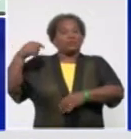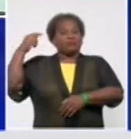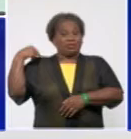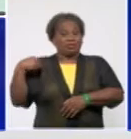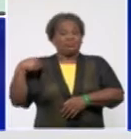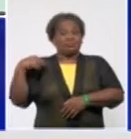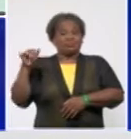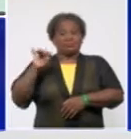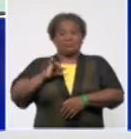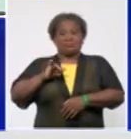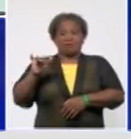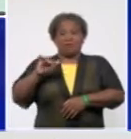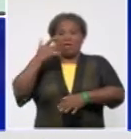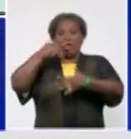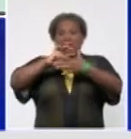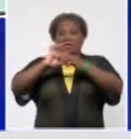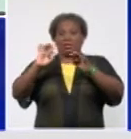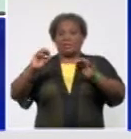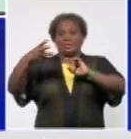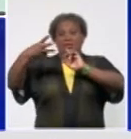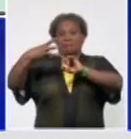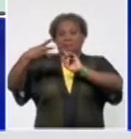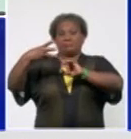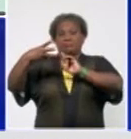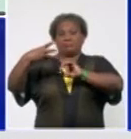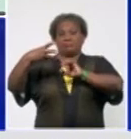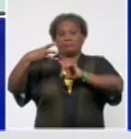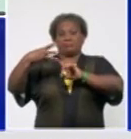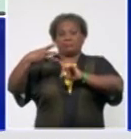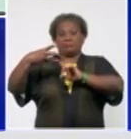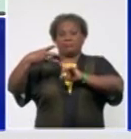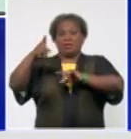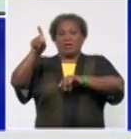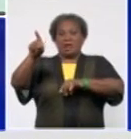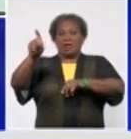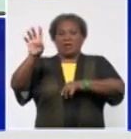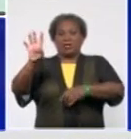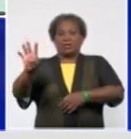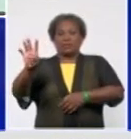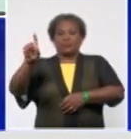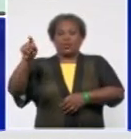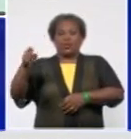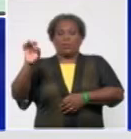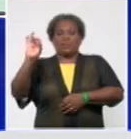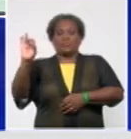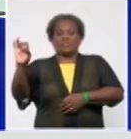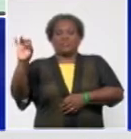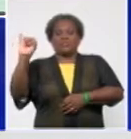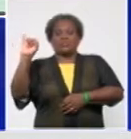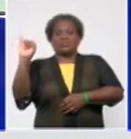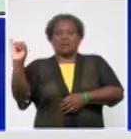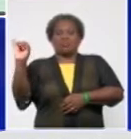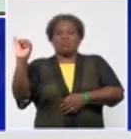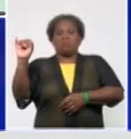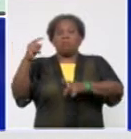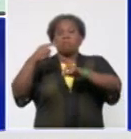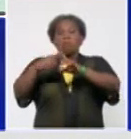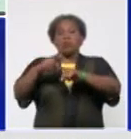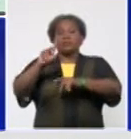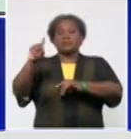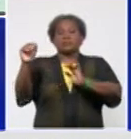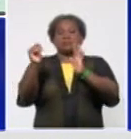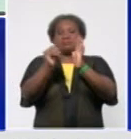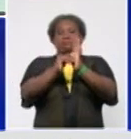with 1.37, Las Tunas 0.93, Camagüey